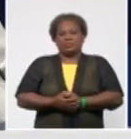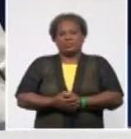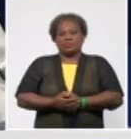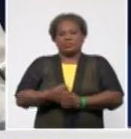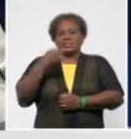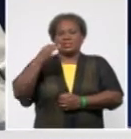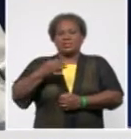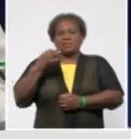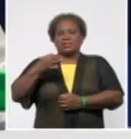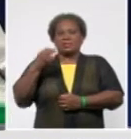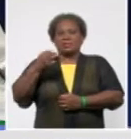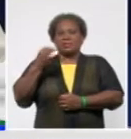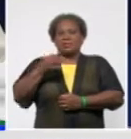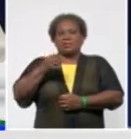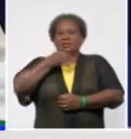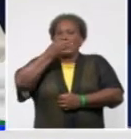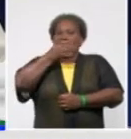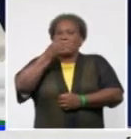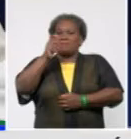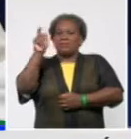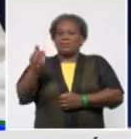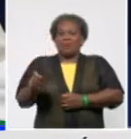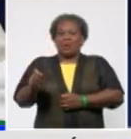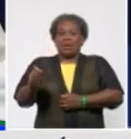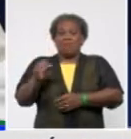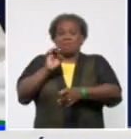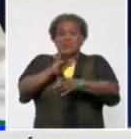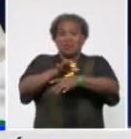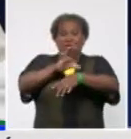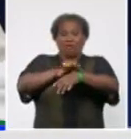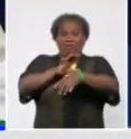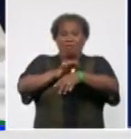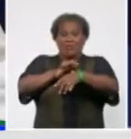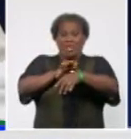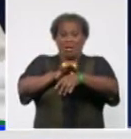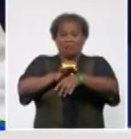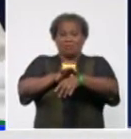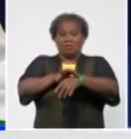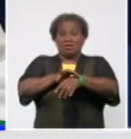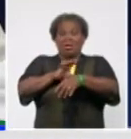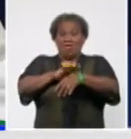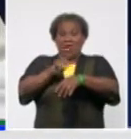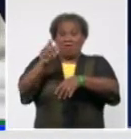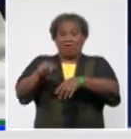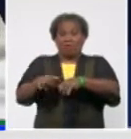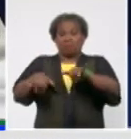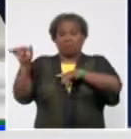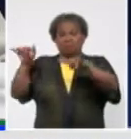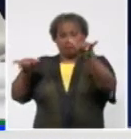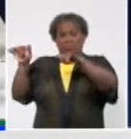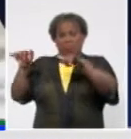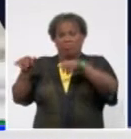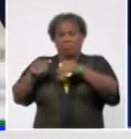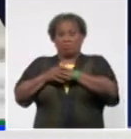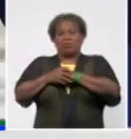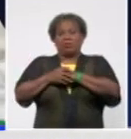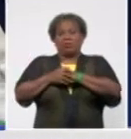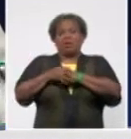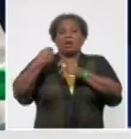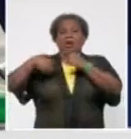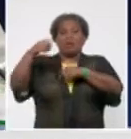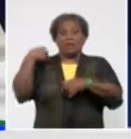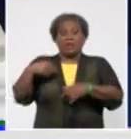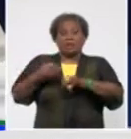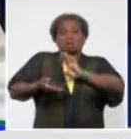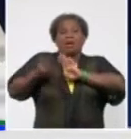the discharged and confirmed case ratio. 44 are from Havana, 4 from Ciego de Ávila, 2